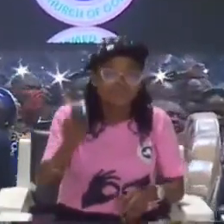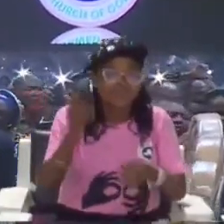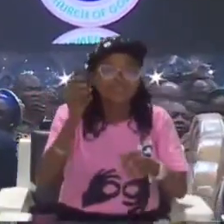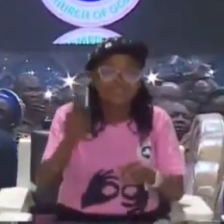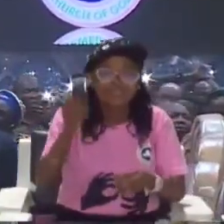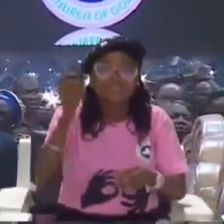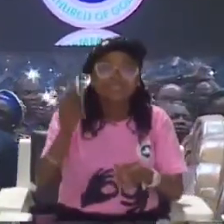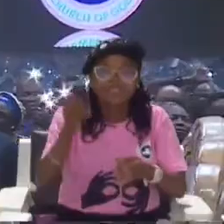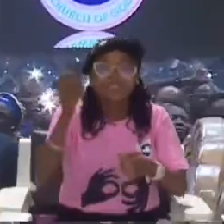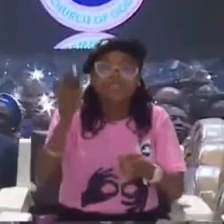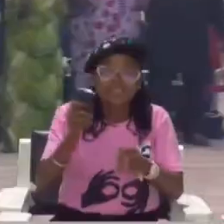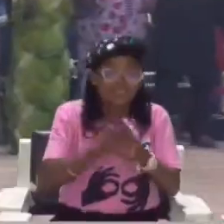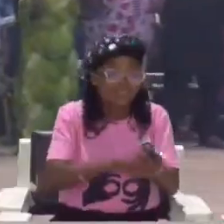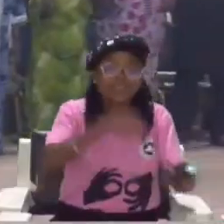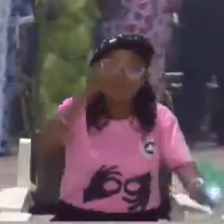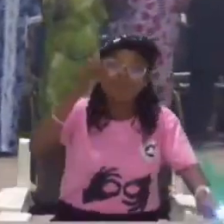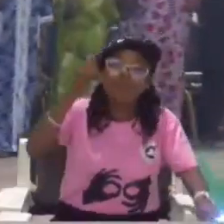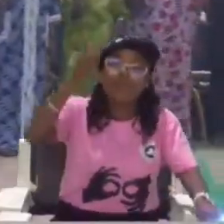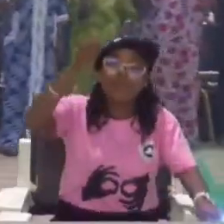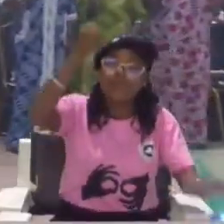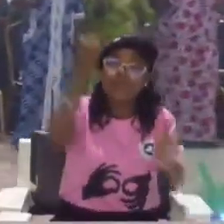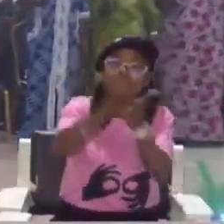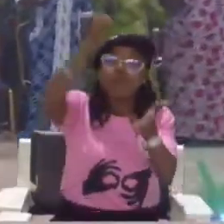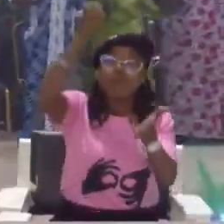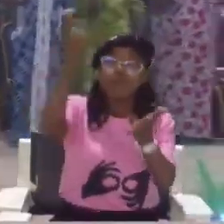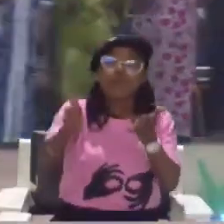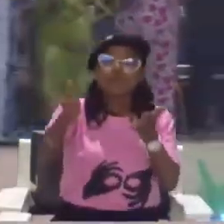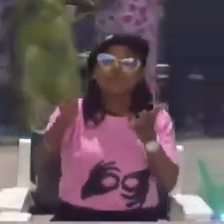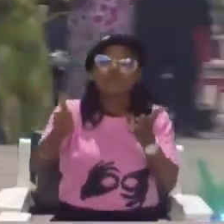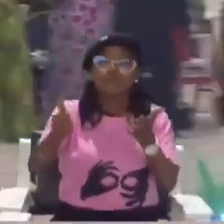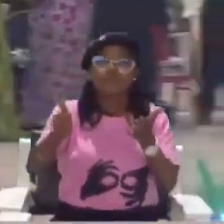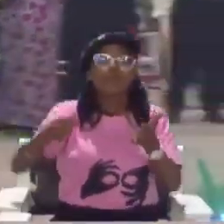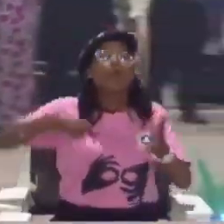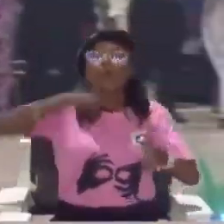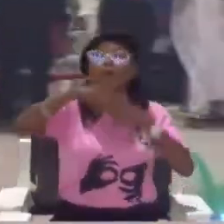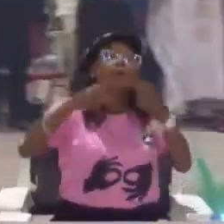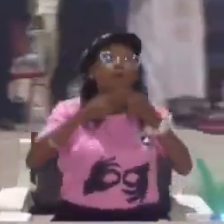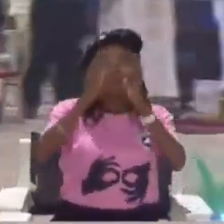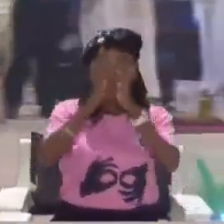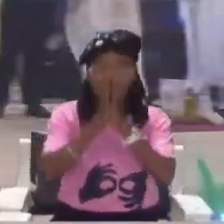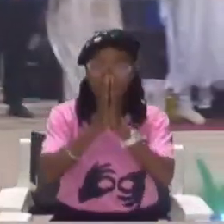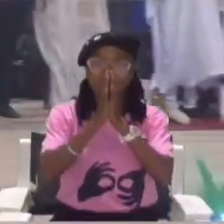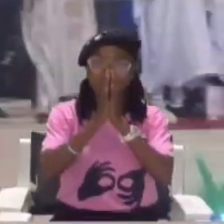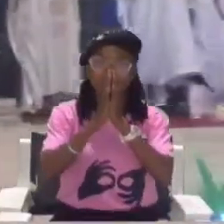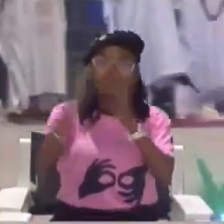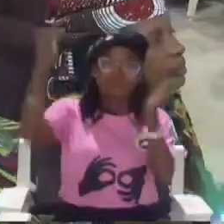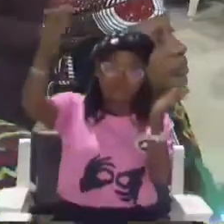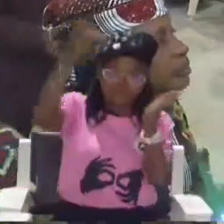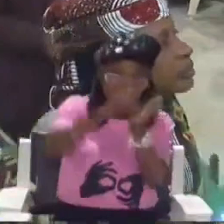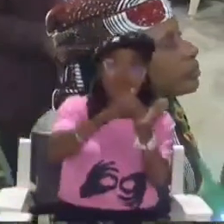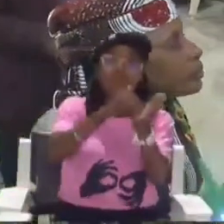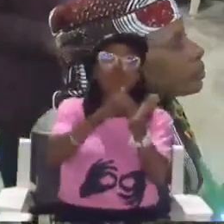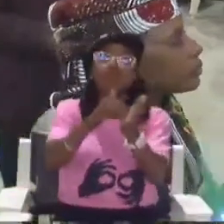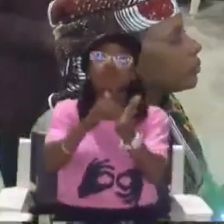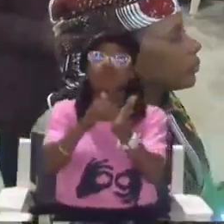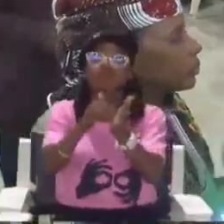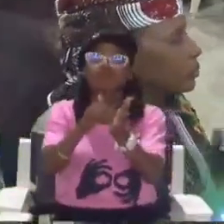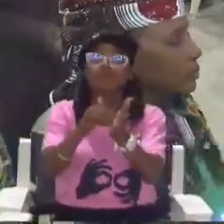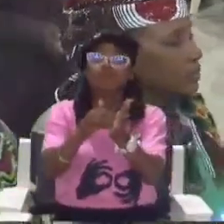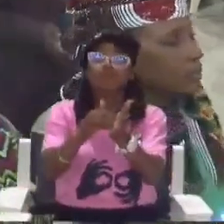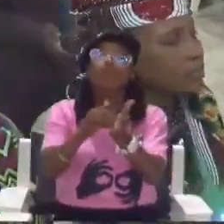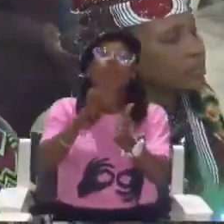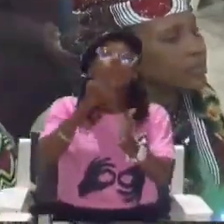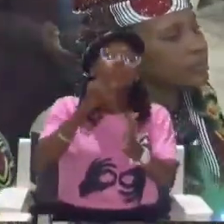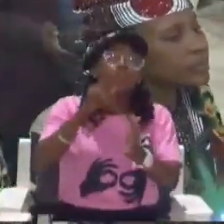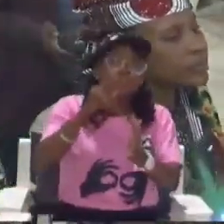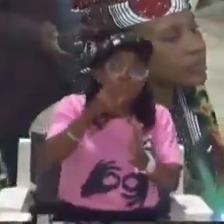Amen. Amen. And then you are going to pray. You will pray as if